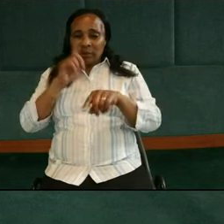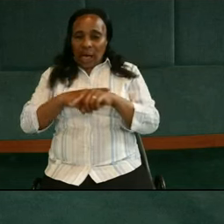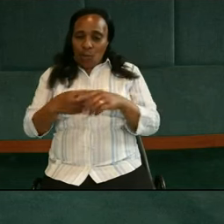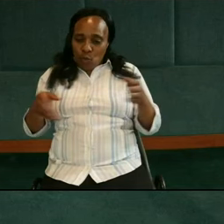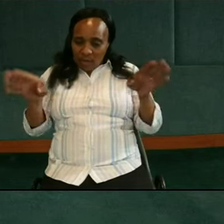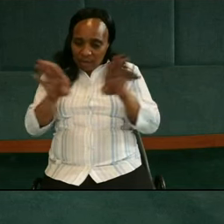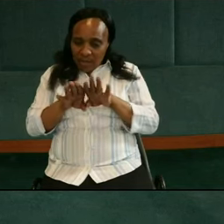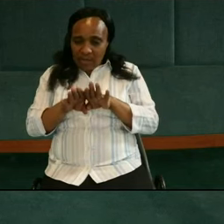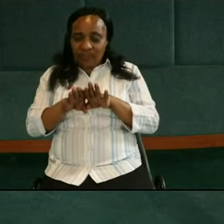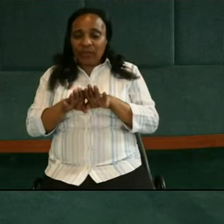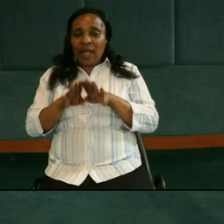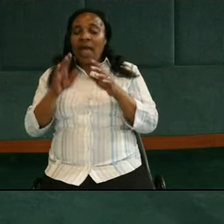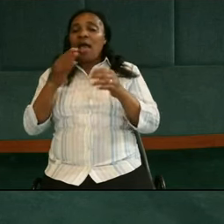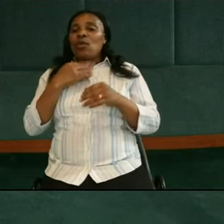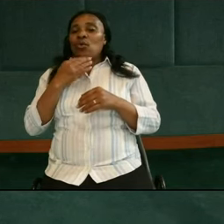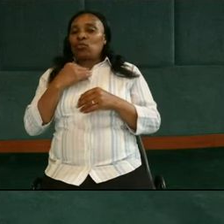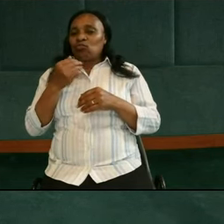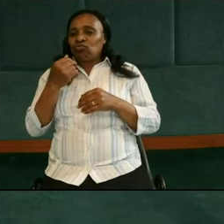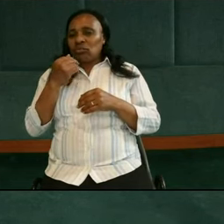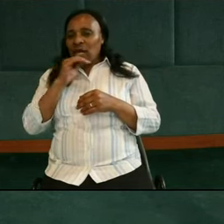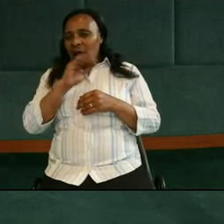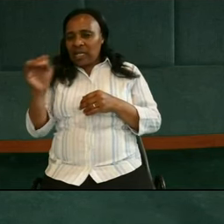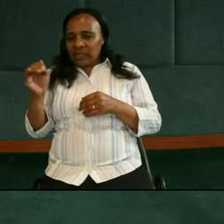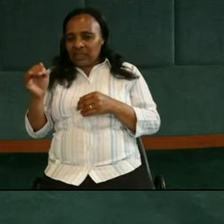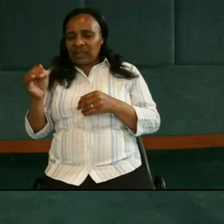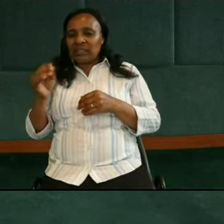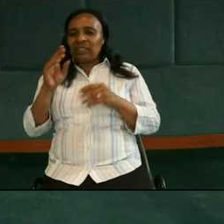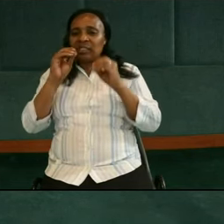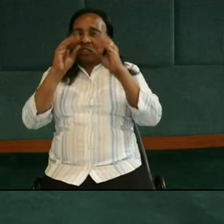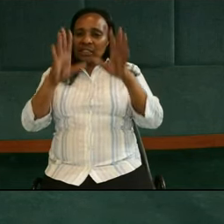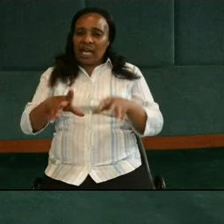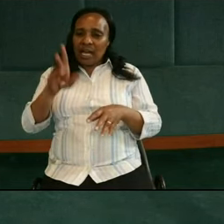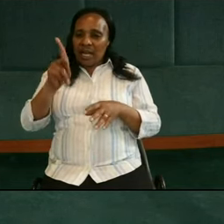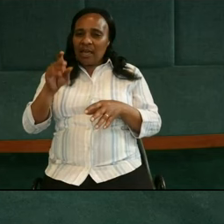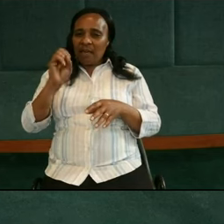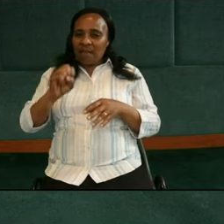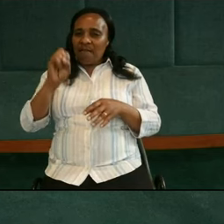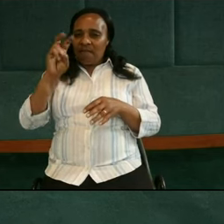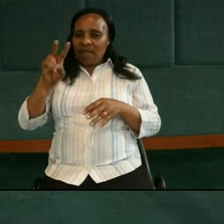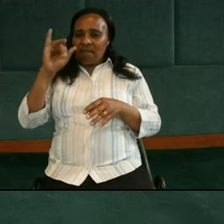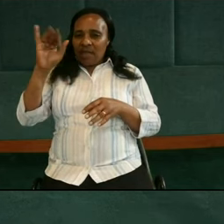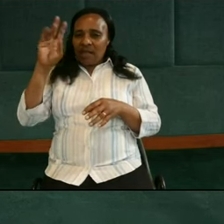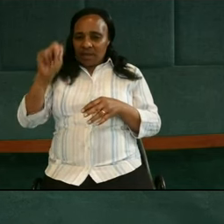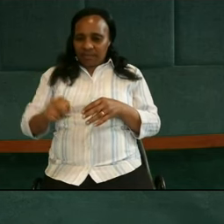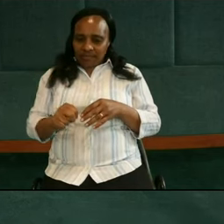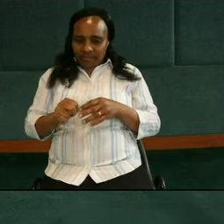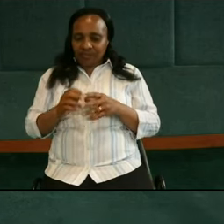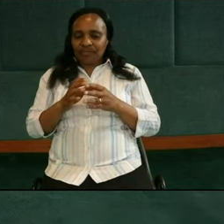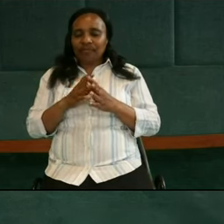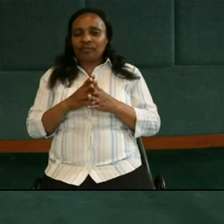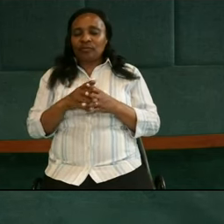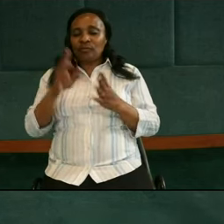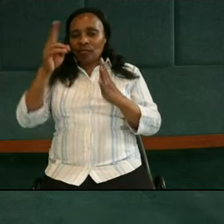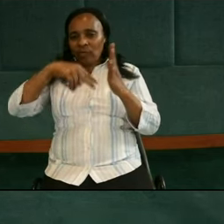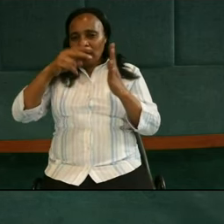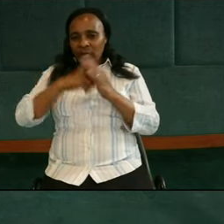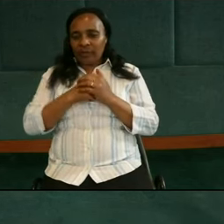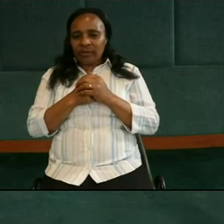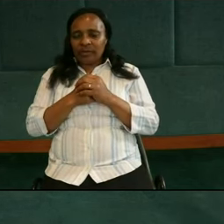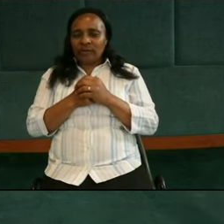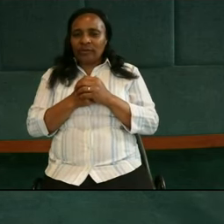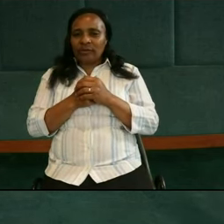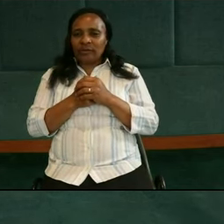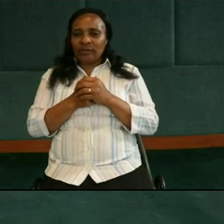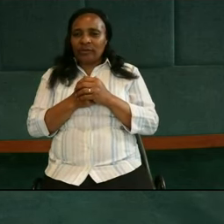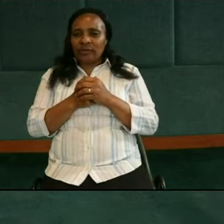up, I'd like to ask Teacher Kevin to read the Father Insight as we close. Father Insight.